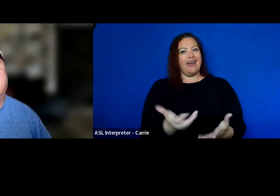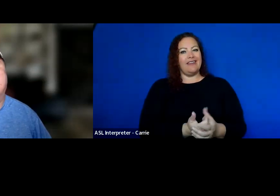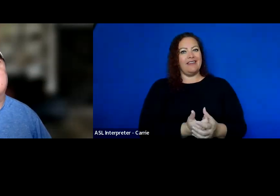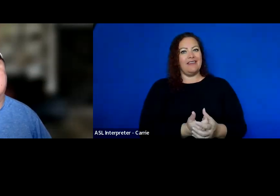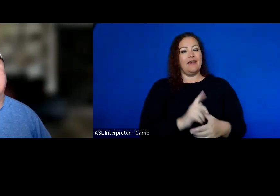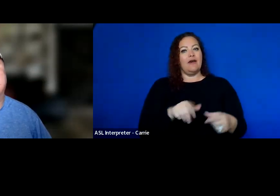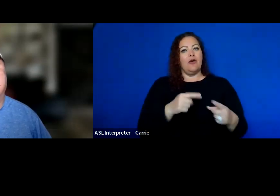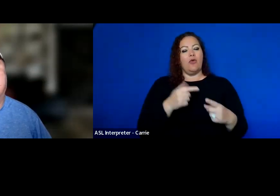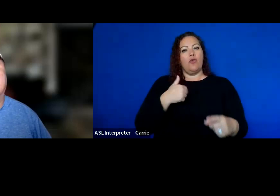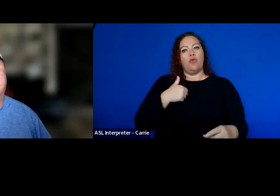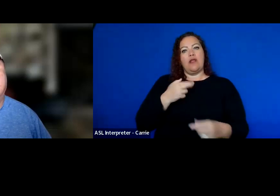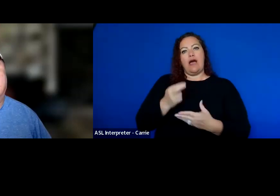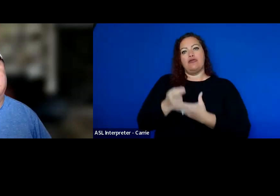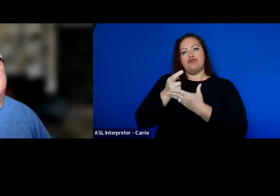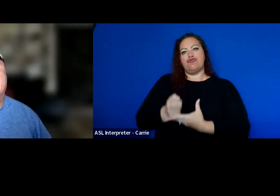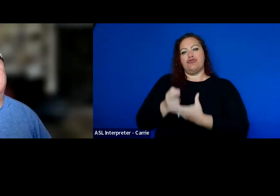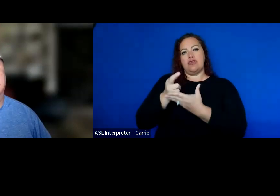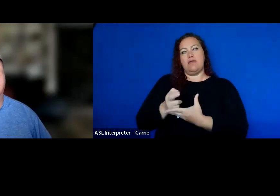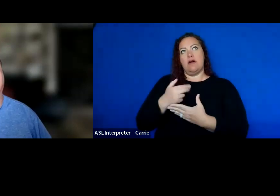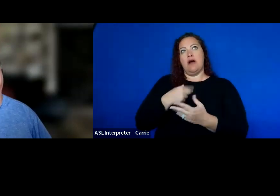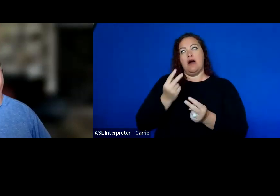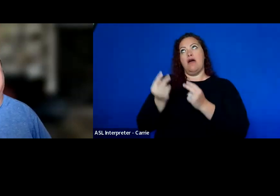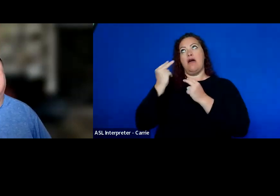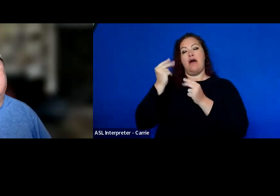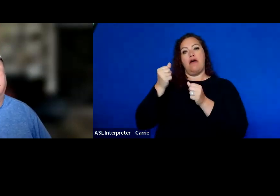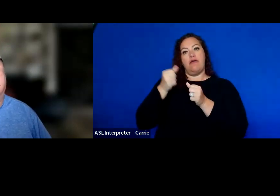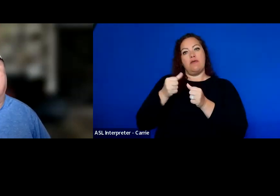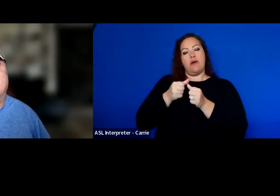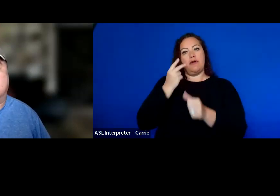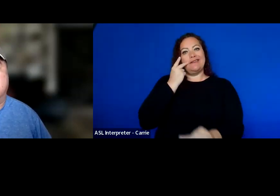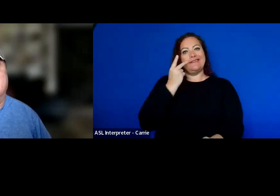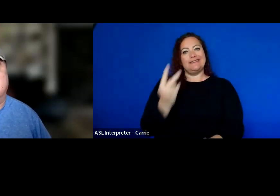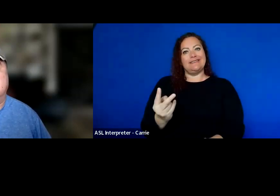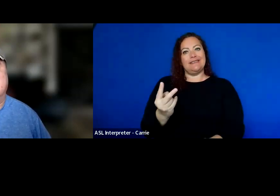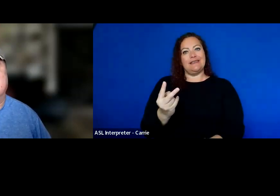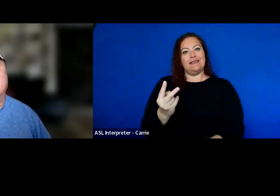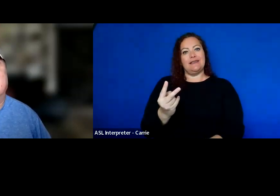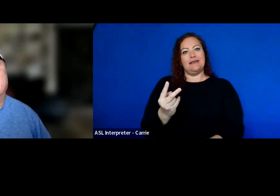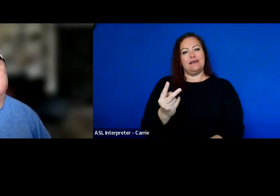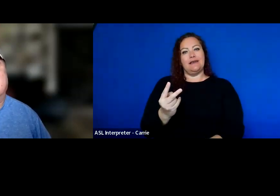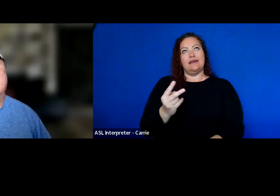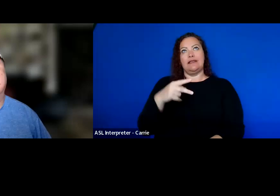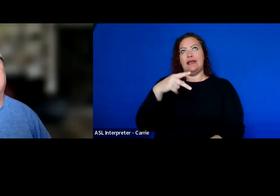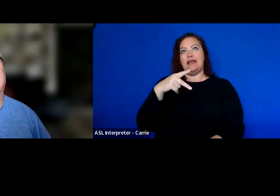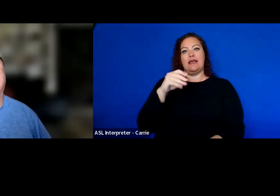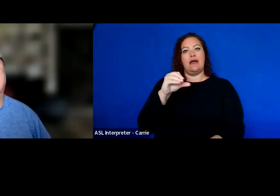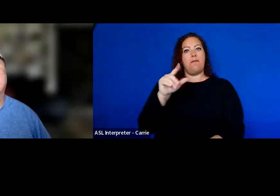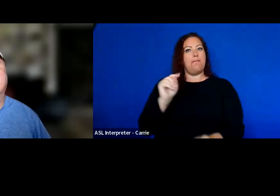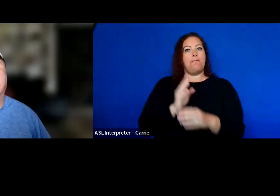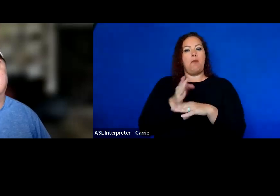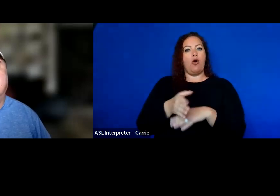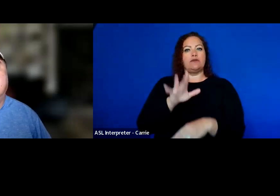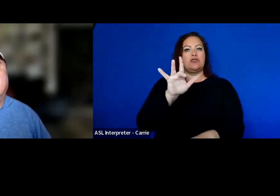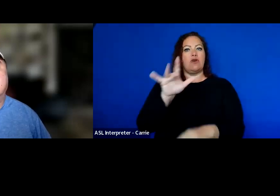when I was in rehab, I remember seeing a post 25-year injury